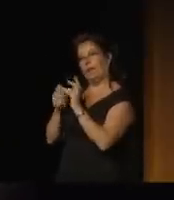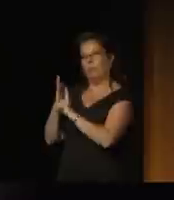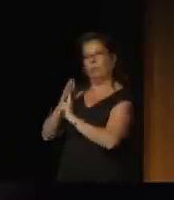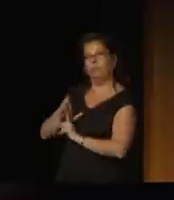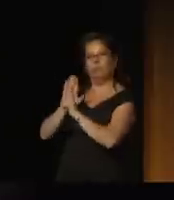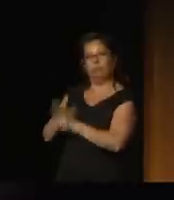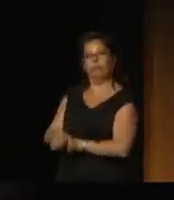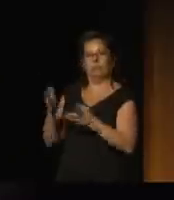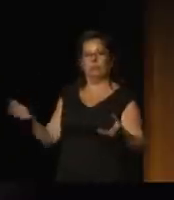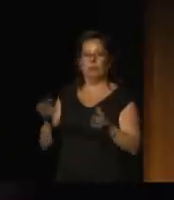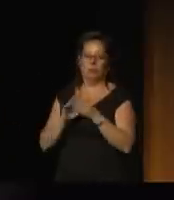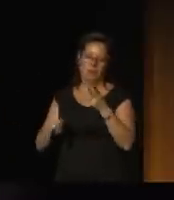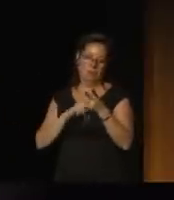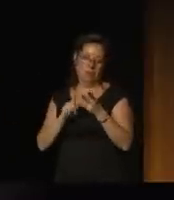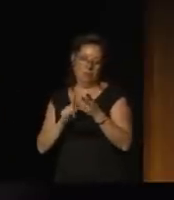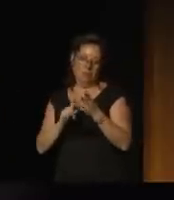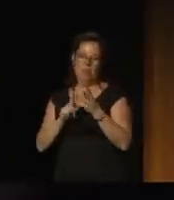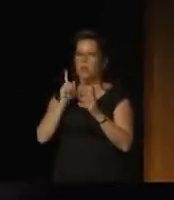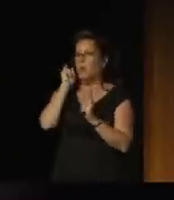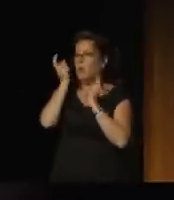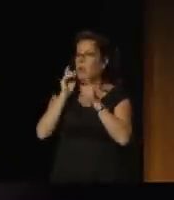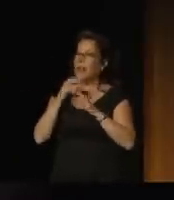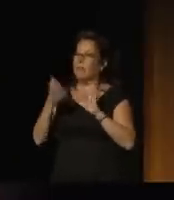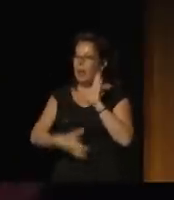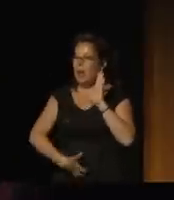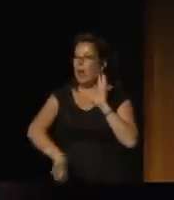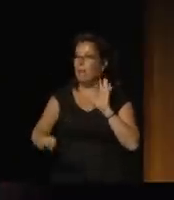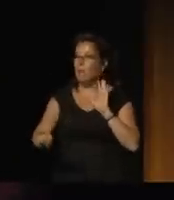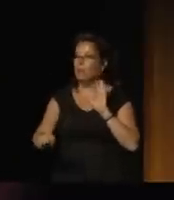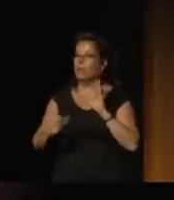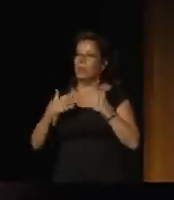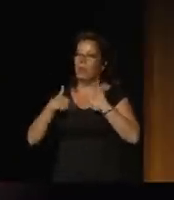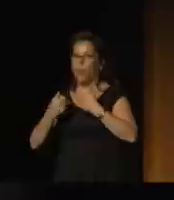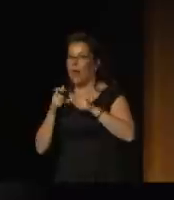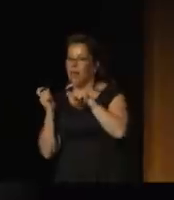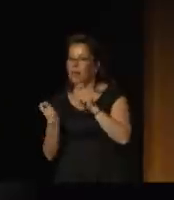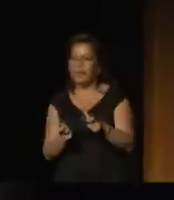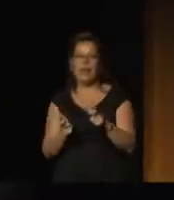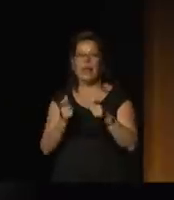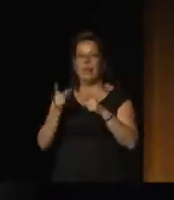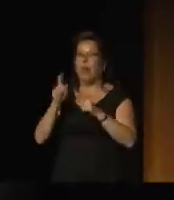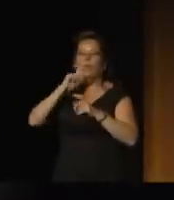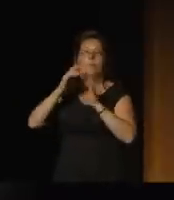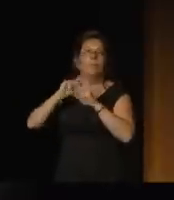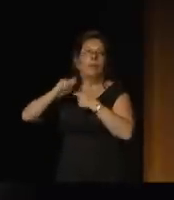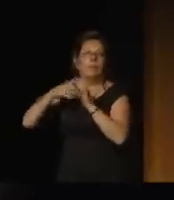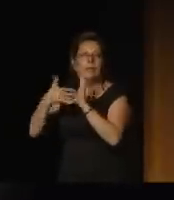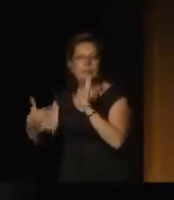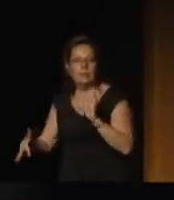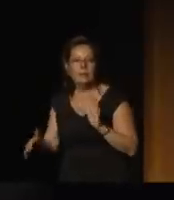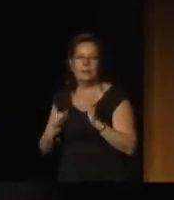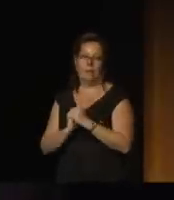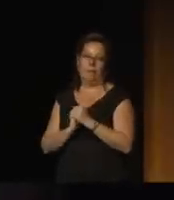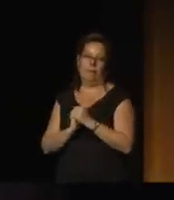Concerns about abortion. Concerns about healthcare, which people felt was just too expensive. And I think also we really